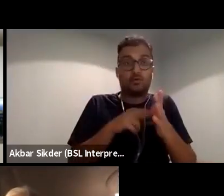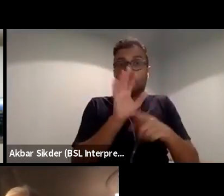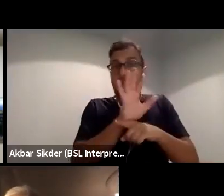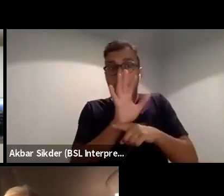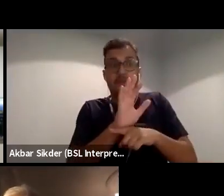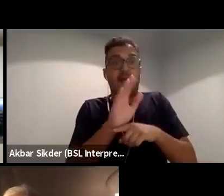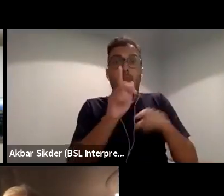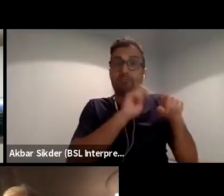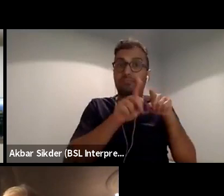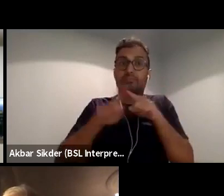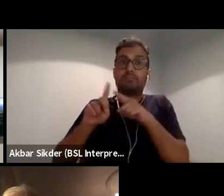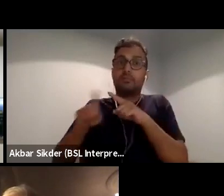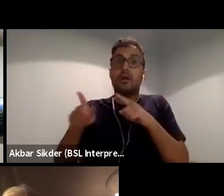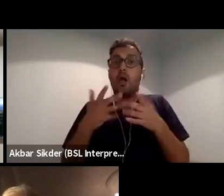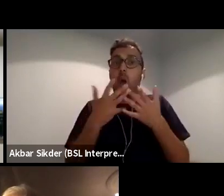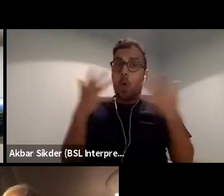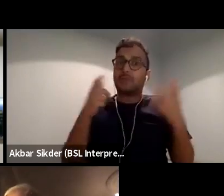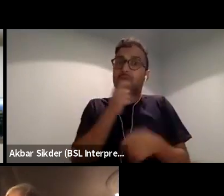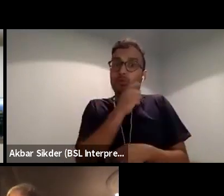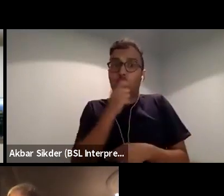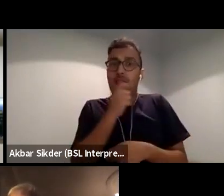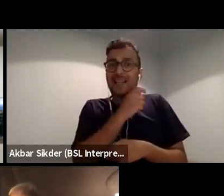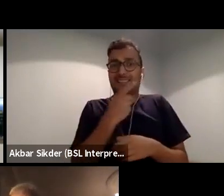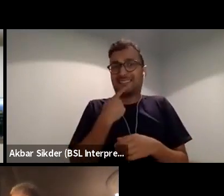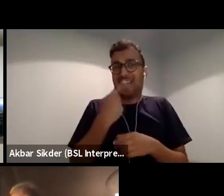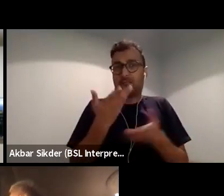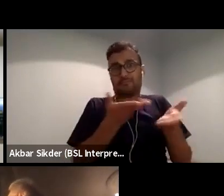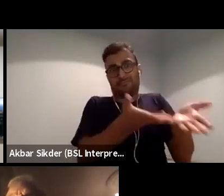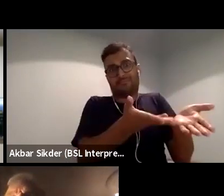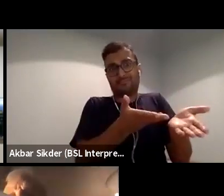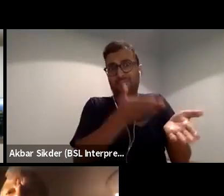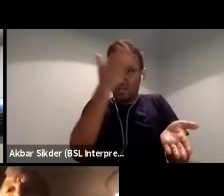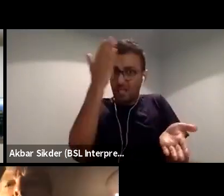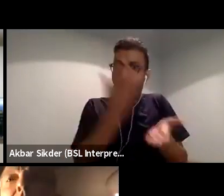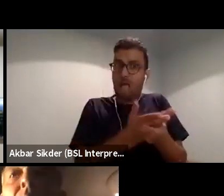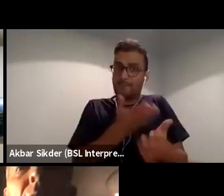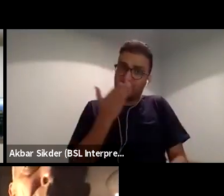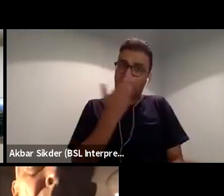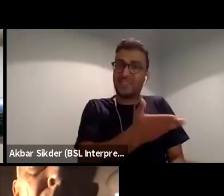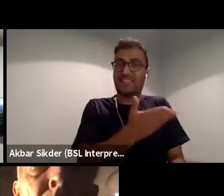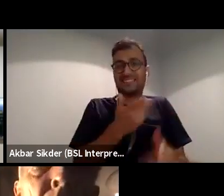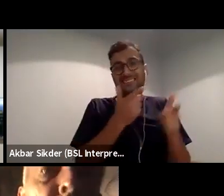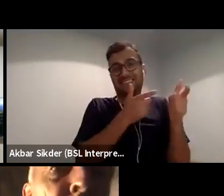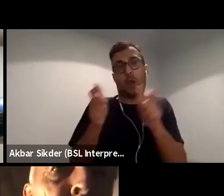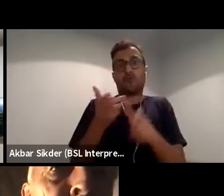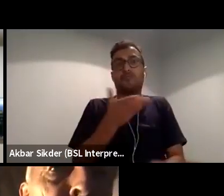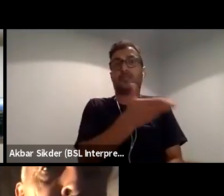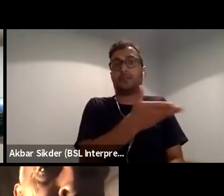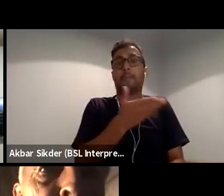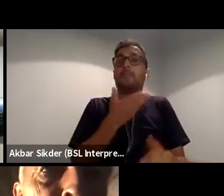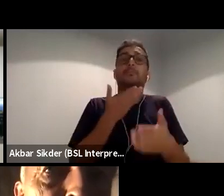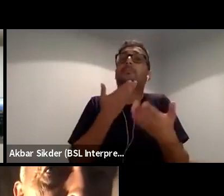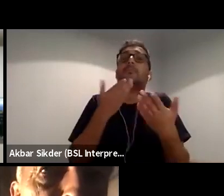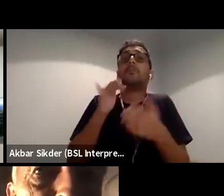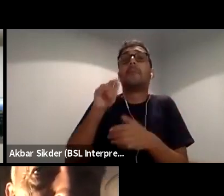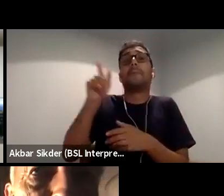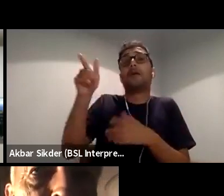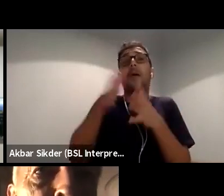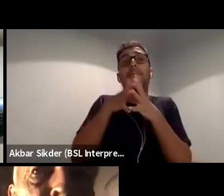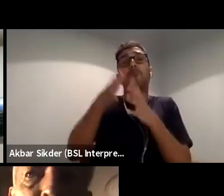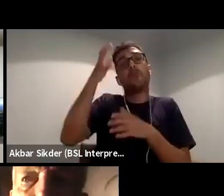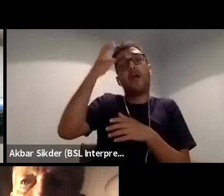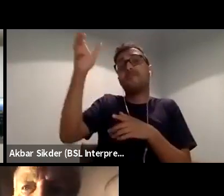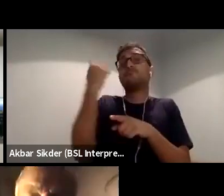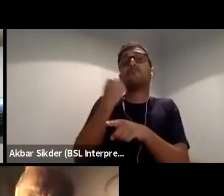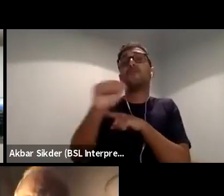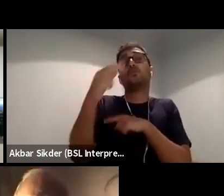is terrorism. Let's not get away from this. This has all the hallmarks of terrorism. Whether the US government wants to designate it as terrorism is not really the